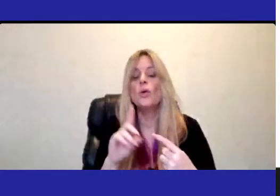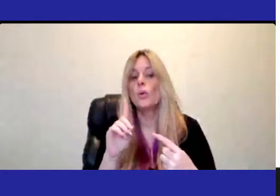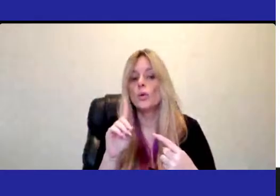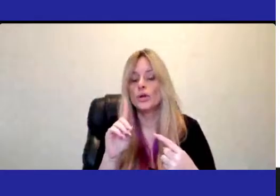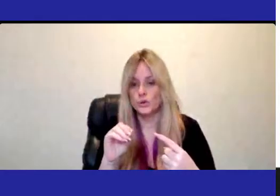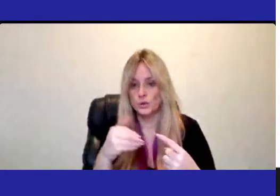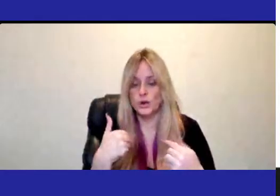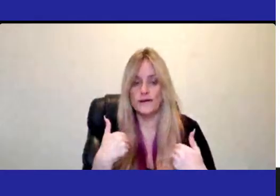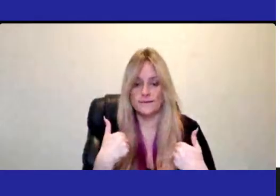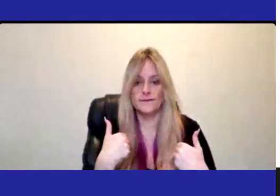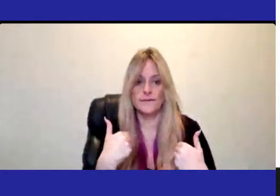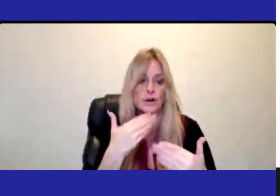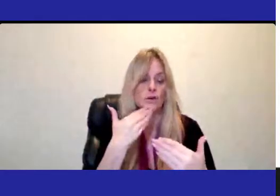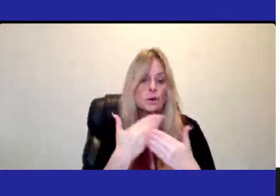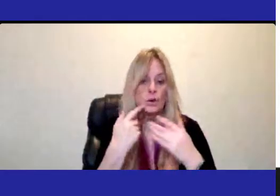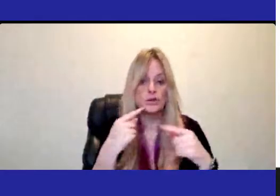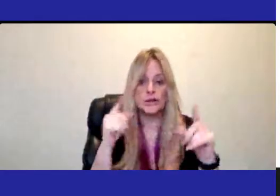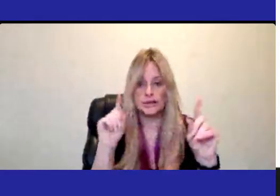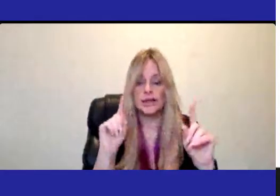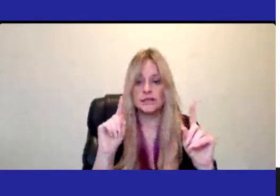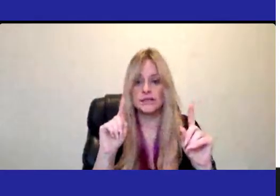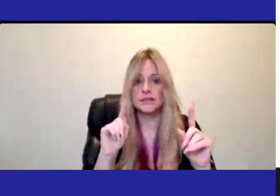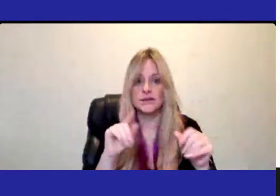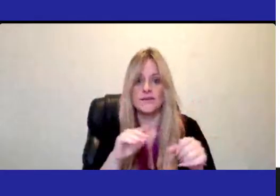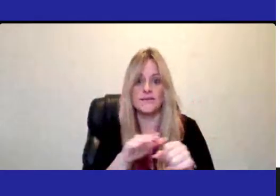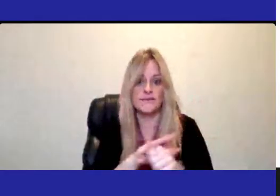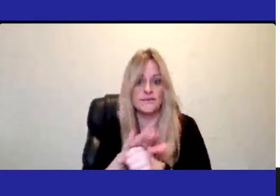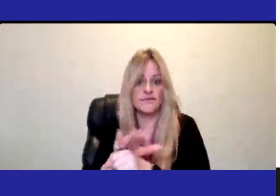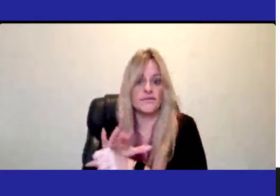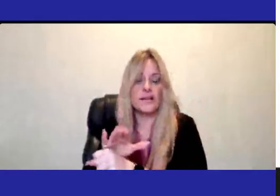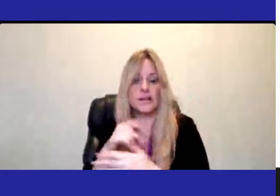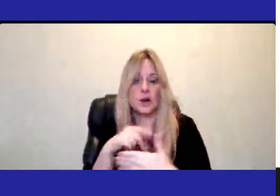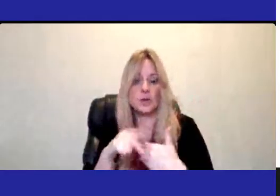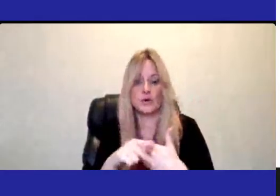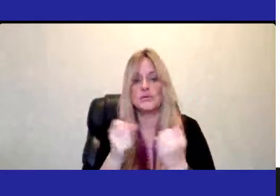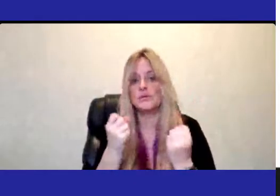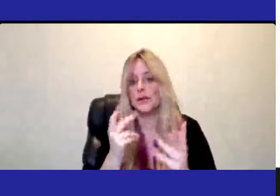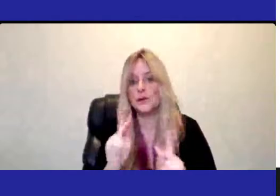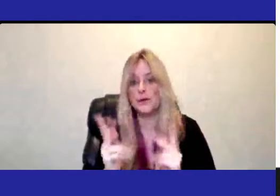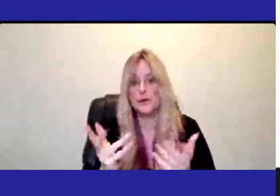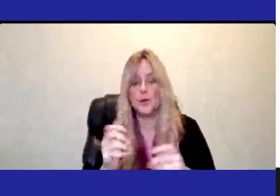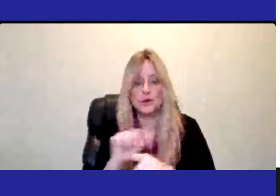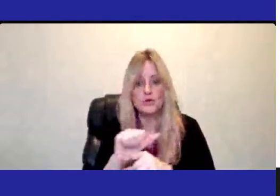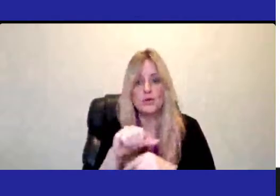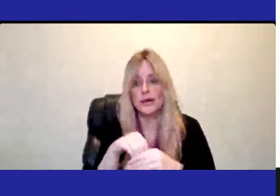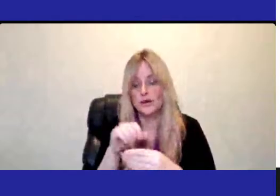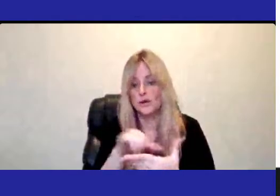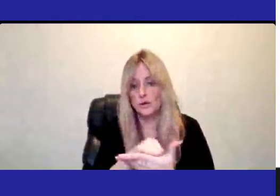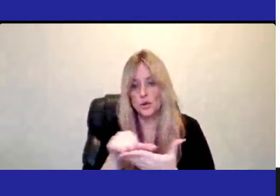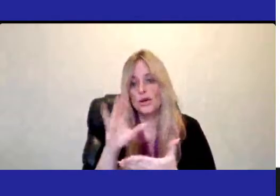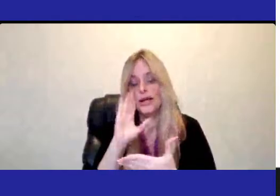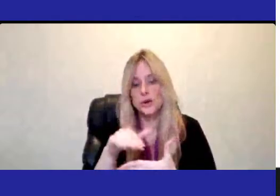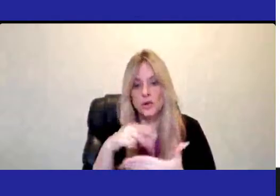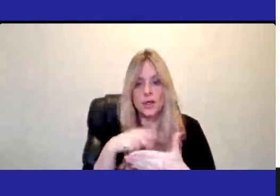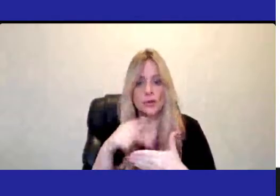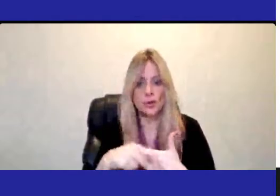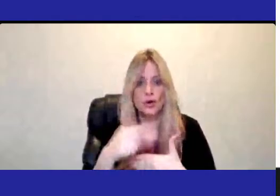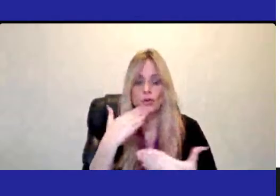have really good success filling our programs. I think people really want to train in New York, and they know that our programs are good training